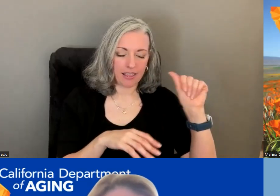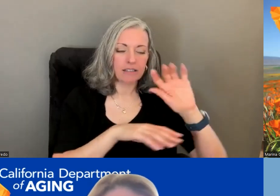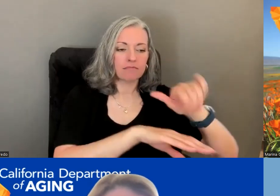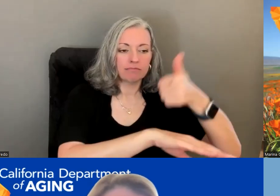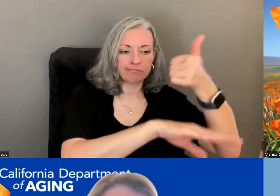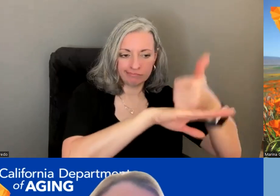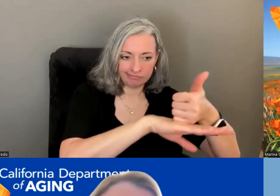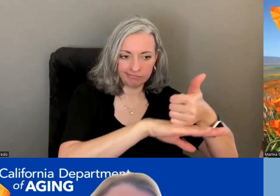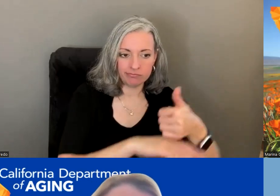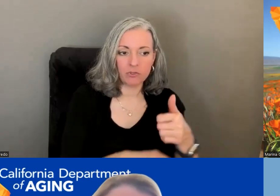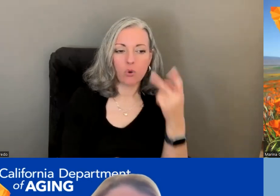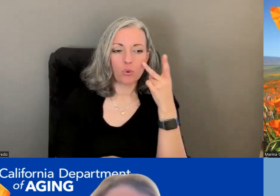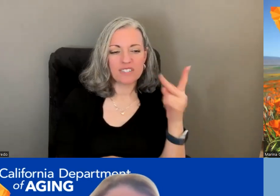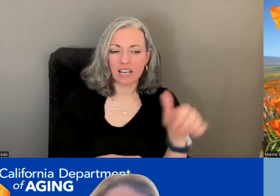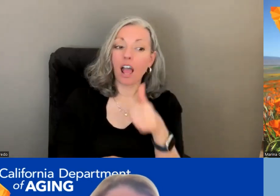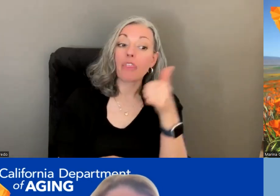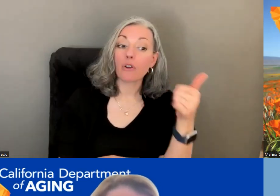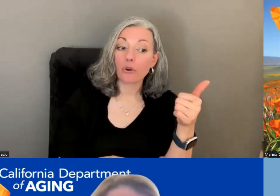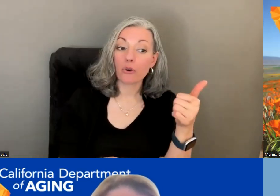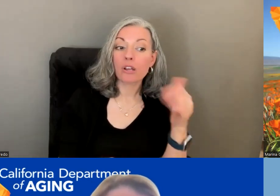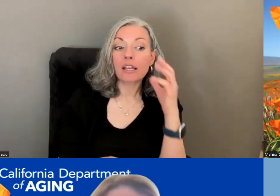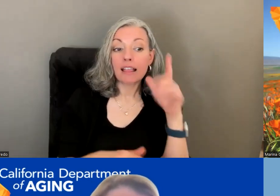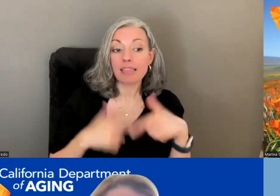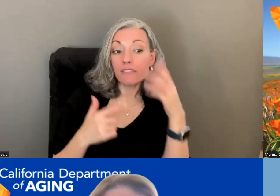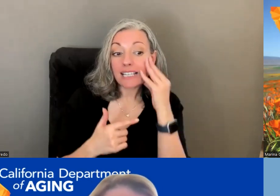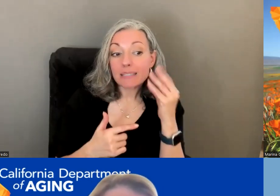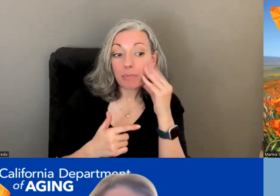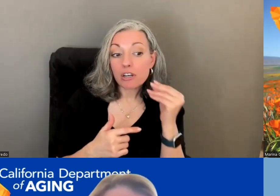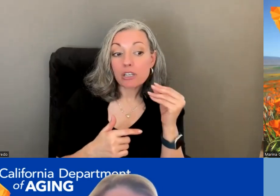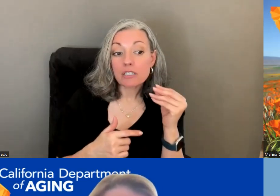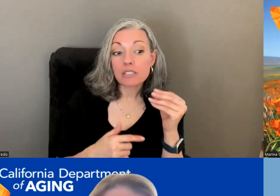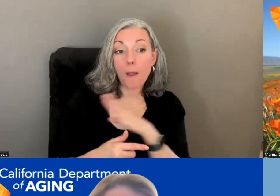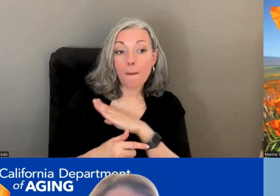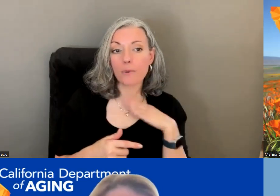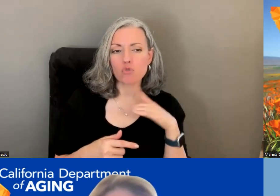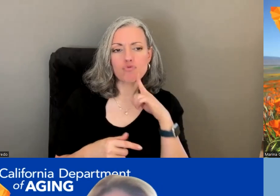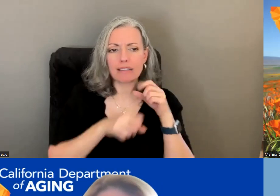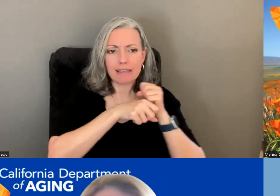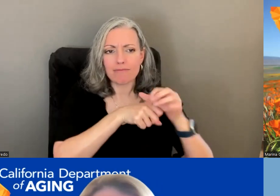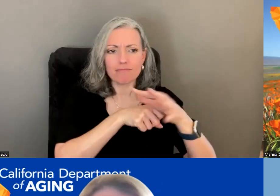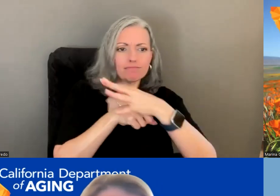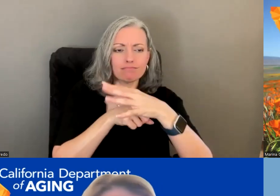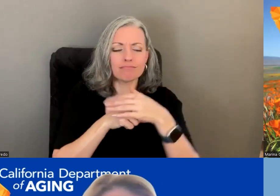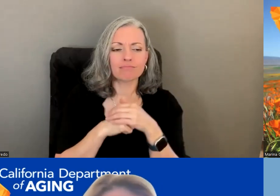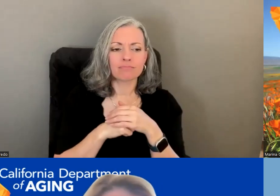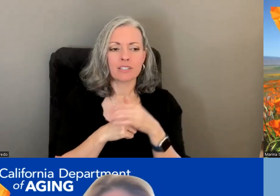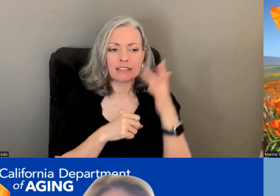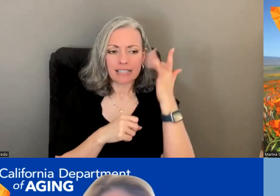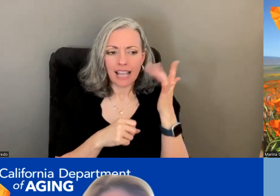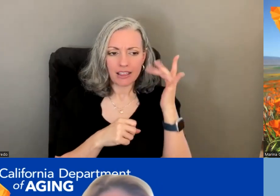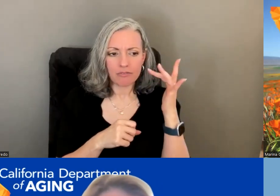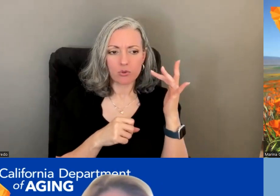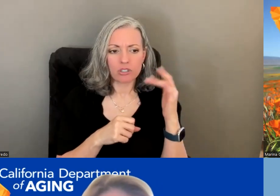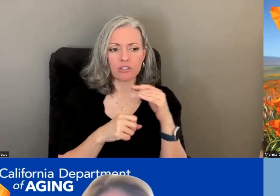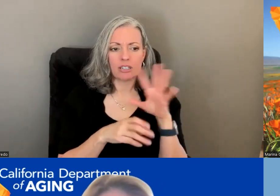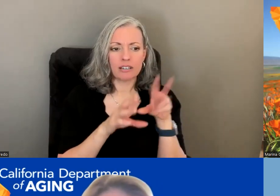implementation. And we've seen other lived experience advisory boards just be super impactful, say at the California Interagency Council